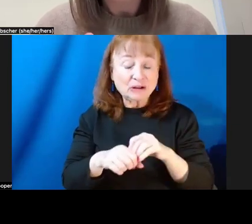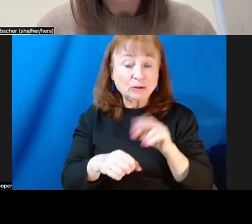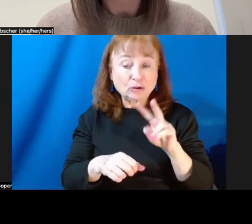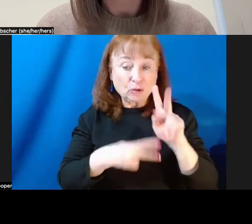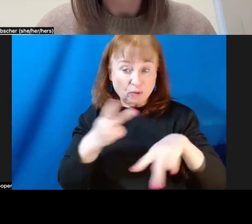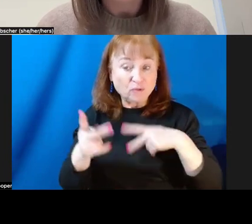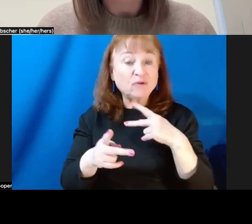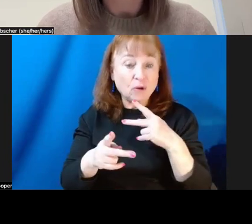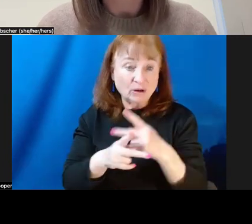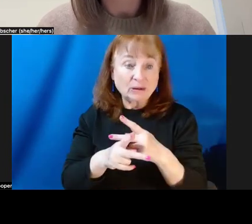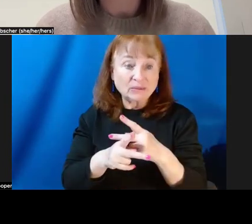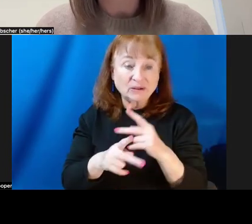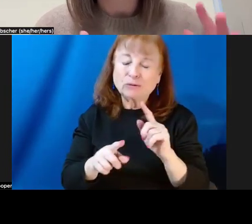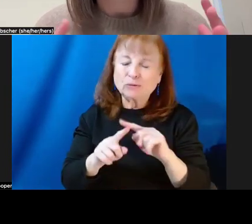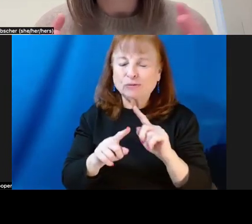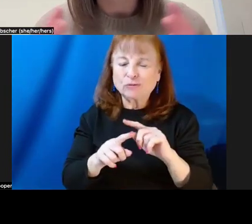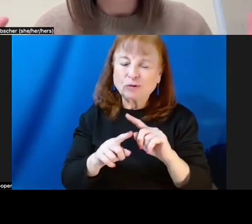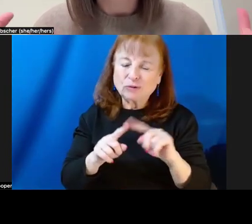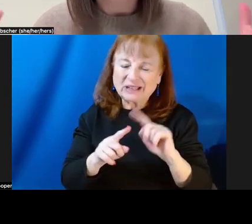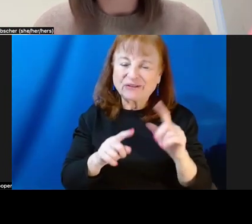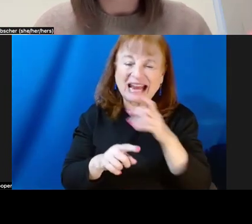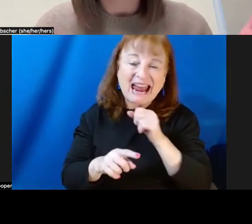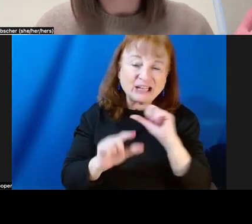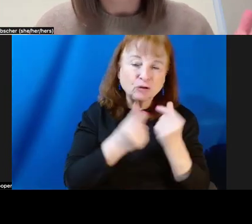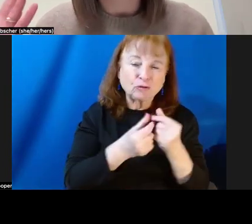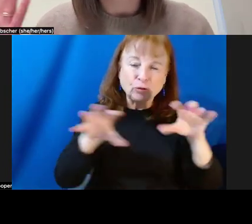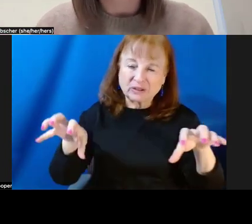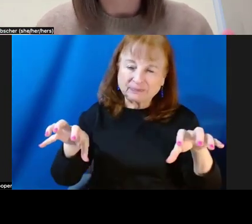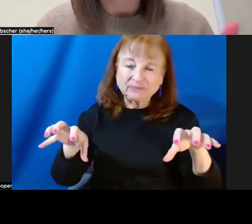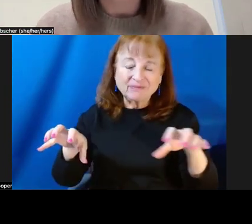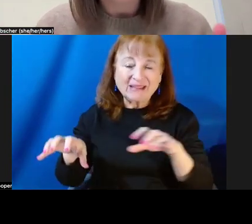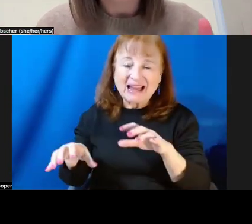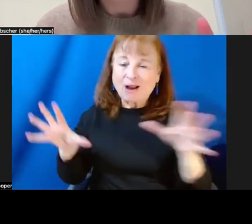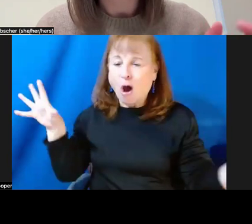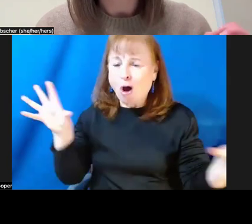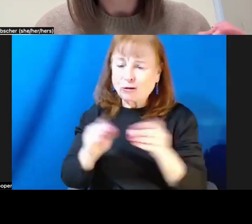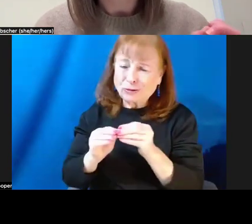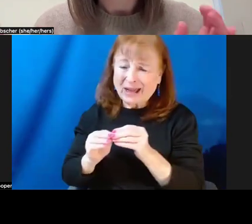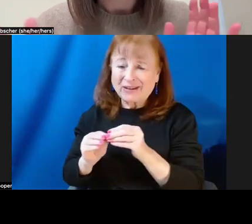for two different age groups, capturing an overall age range of 8 to 30 months.